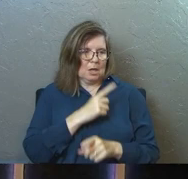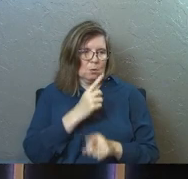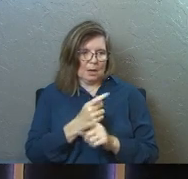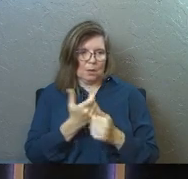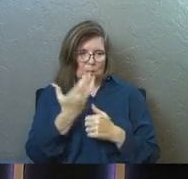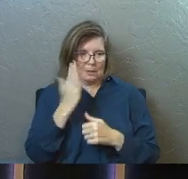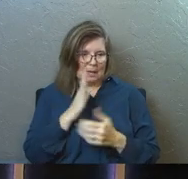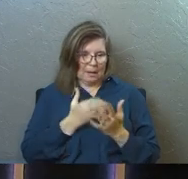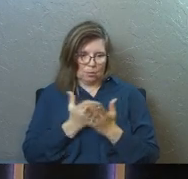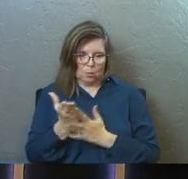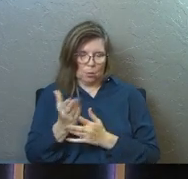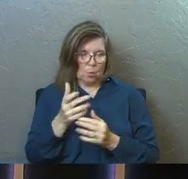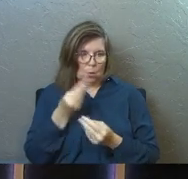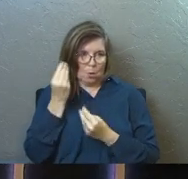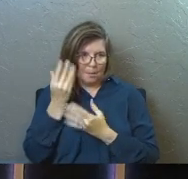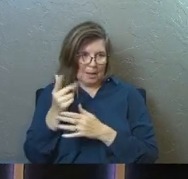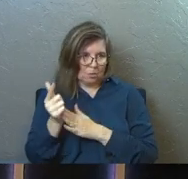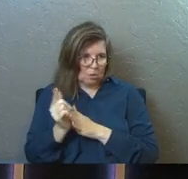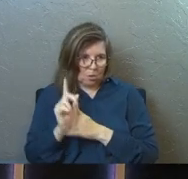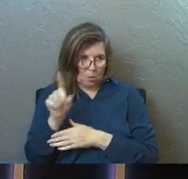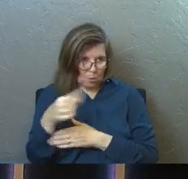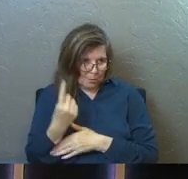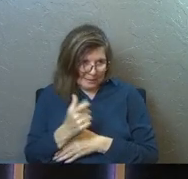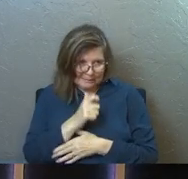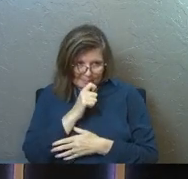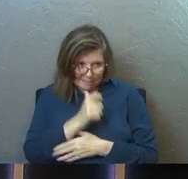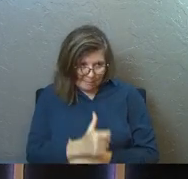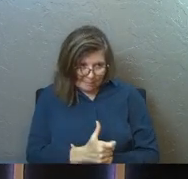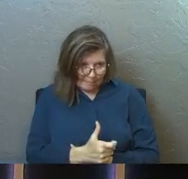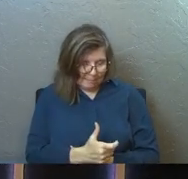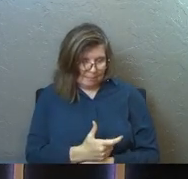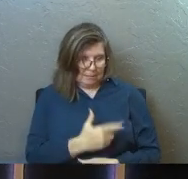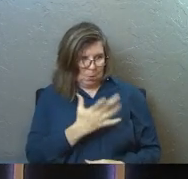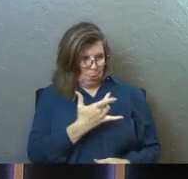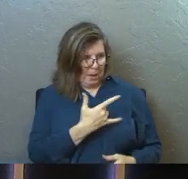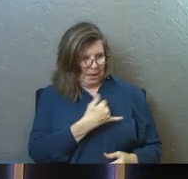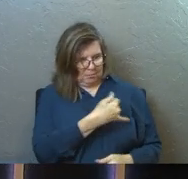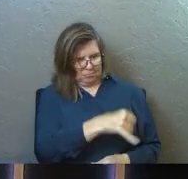made right with God by obeying the law.